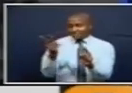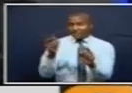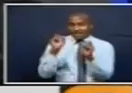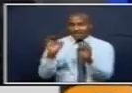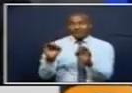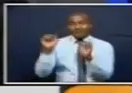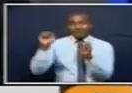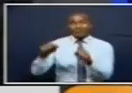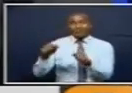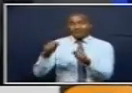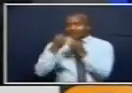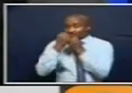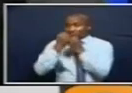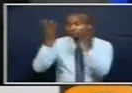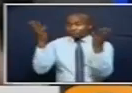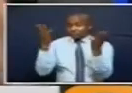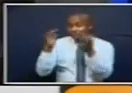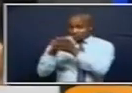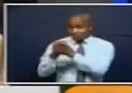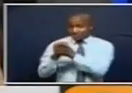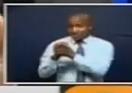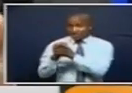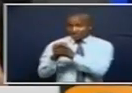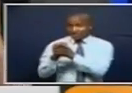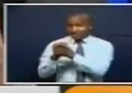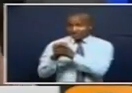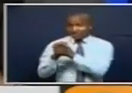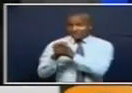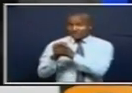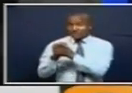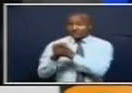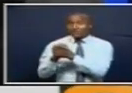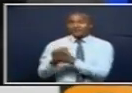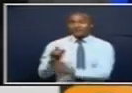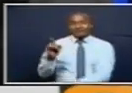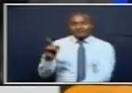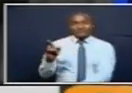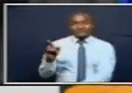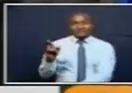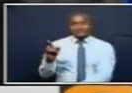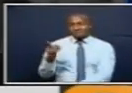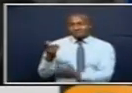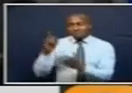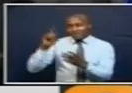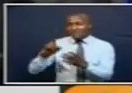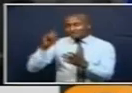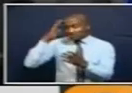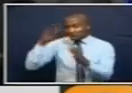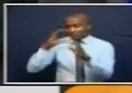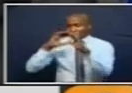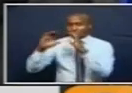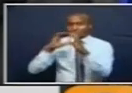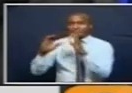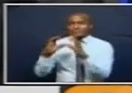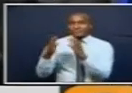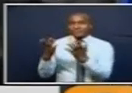relay this information, Jubilee is failing. Your national TV, yes, you are doing the same. Is failing terribly to know how to communicate and to manage, first